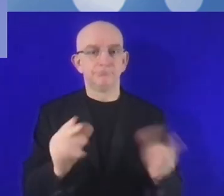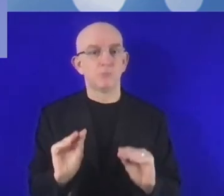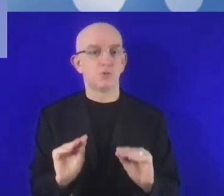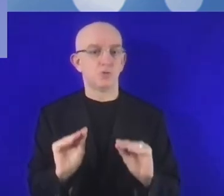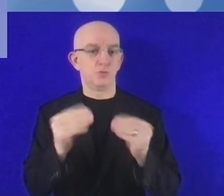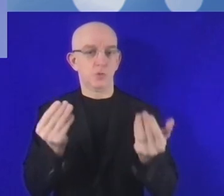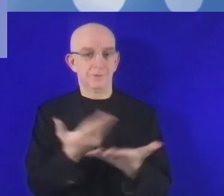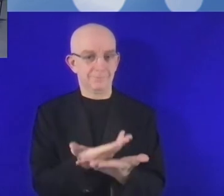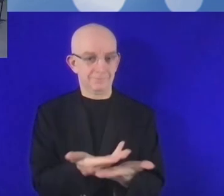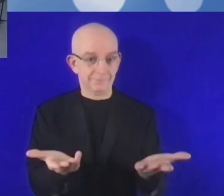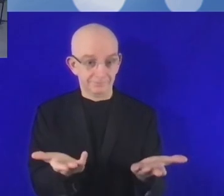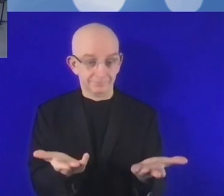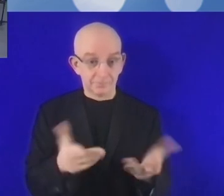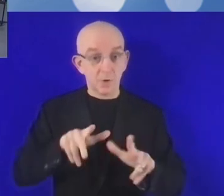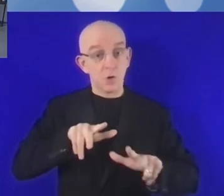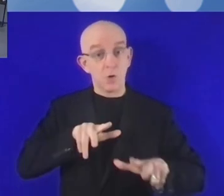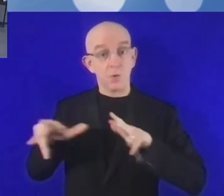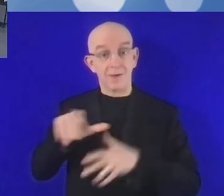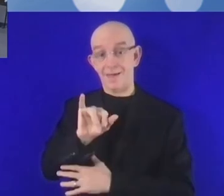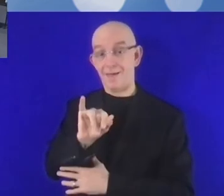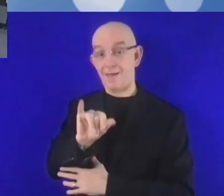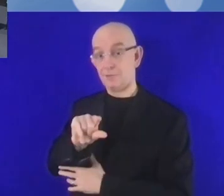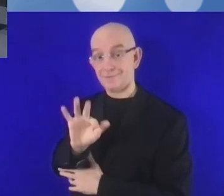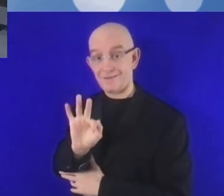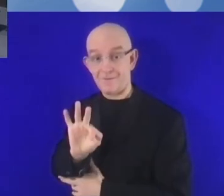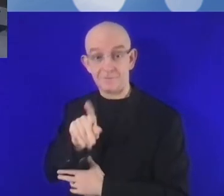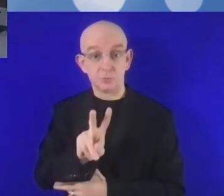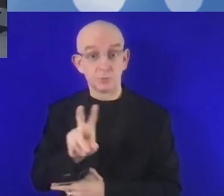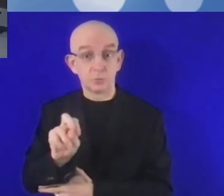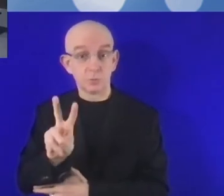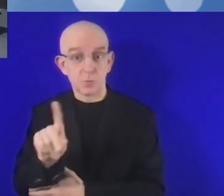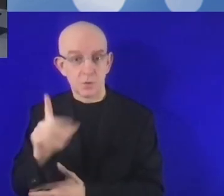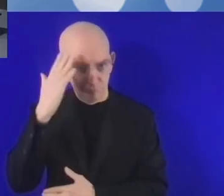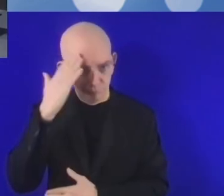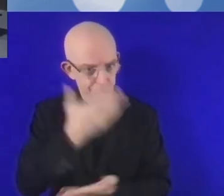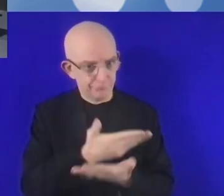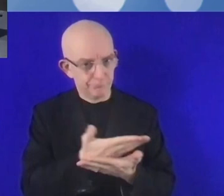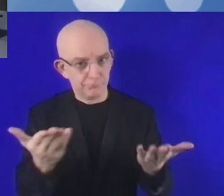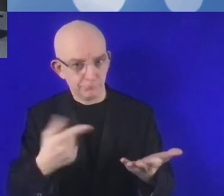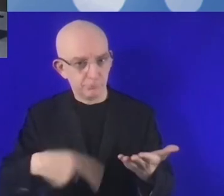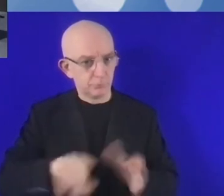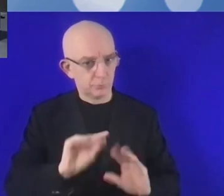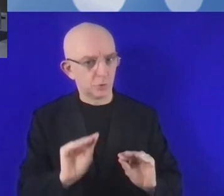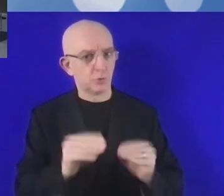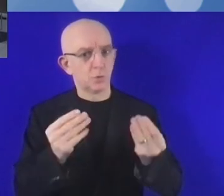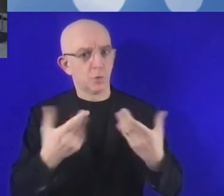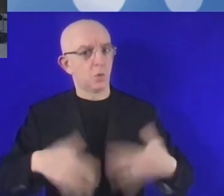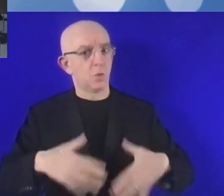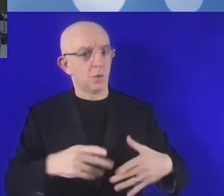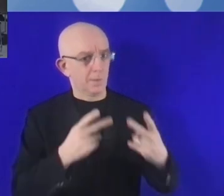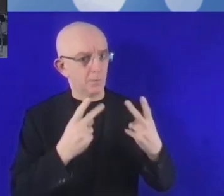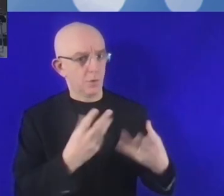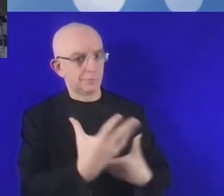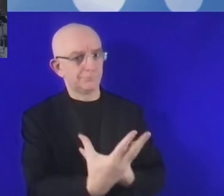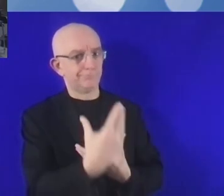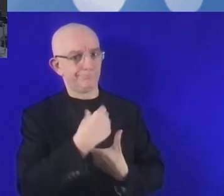a key role in the development of the internet. After all, the future belongs to them. Therefore, an